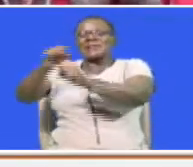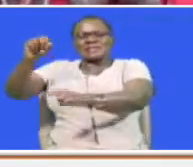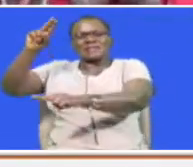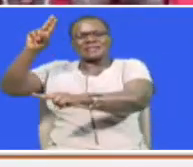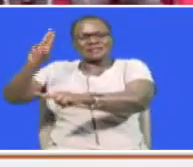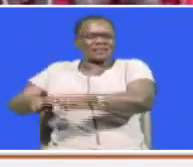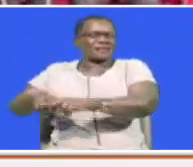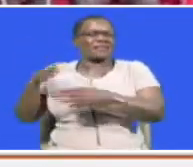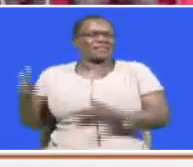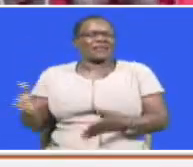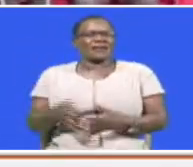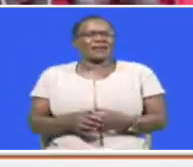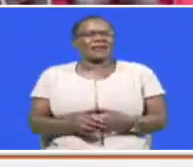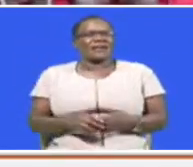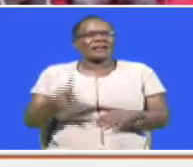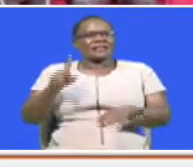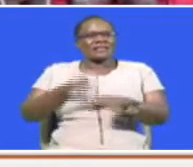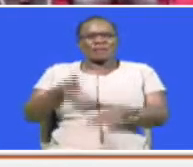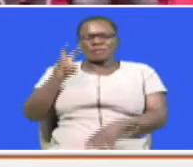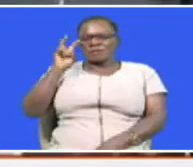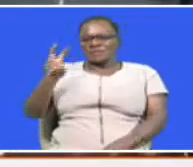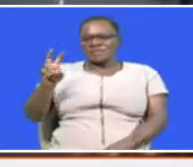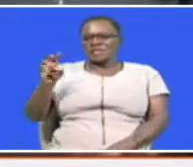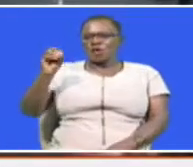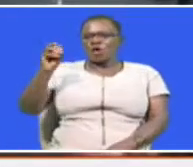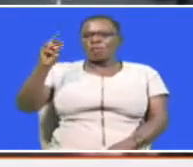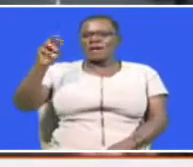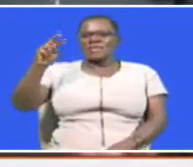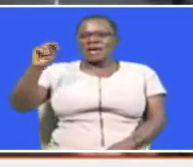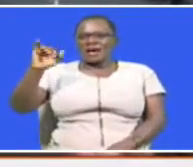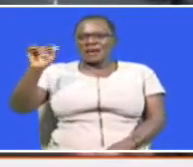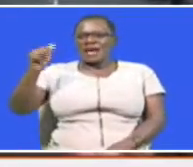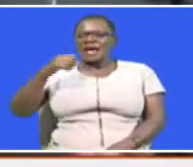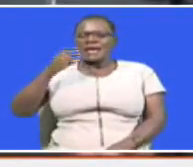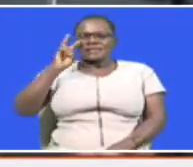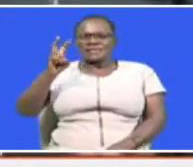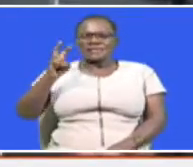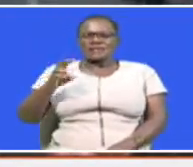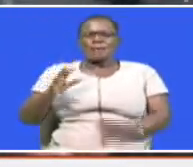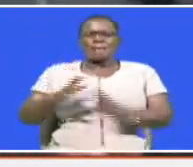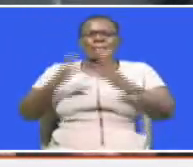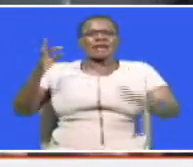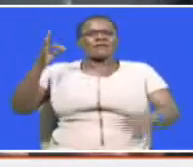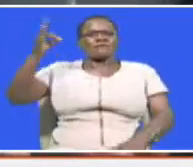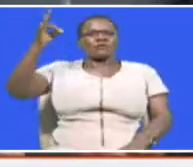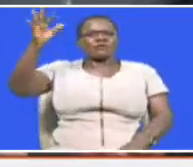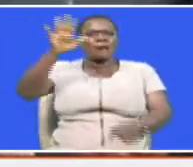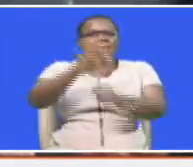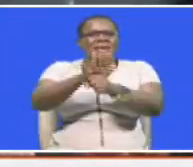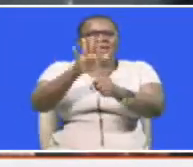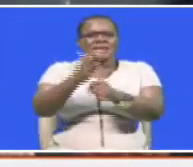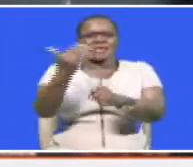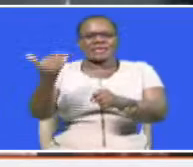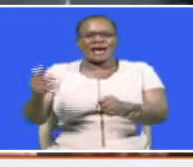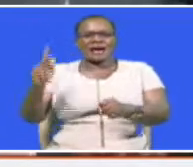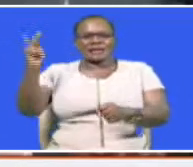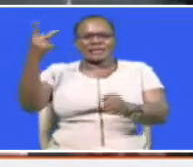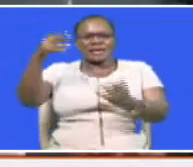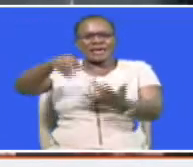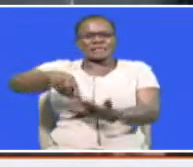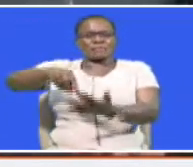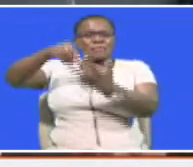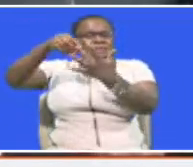chair. When I see Omanyala, I see a great future for many young Kenyans,